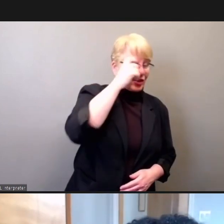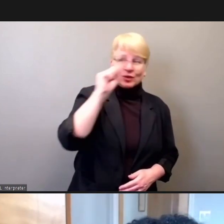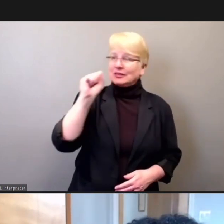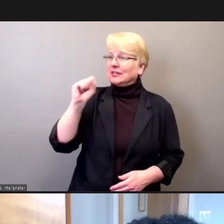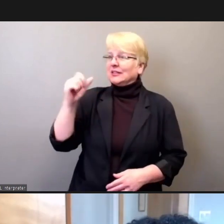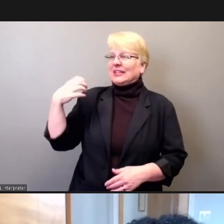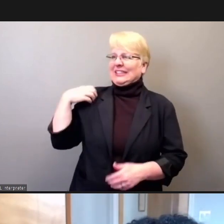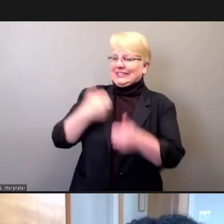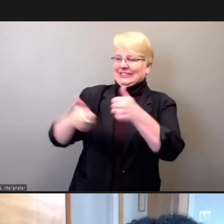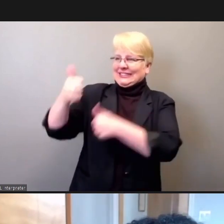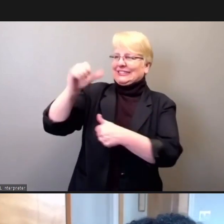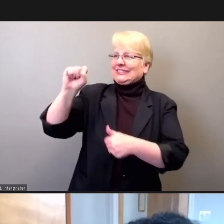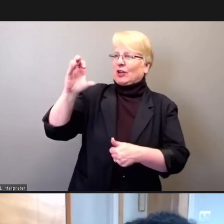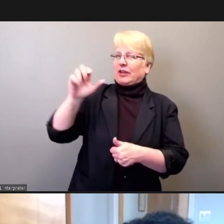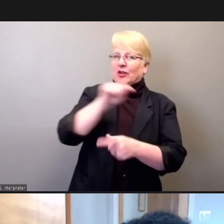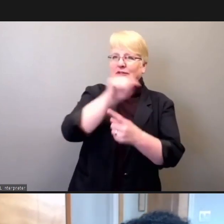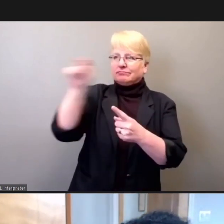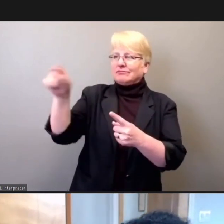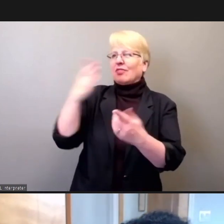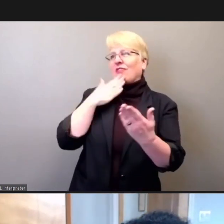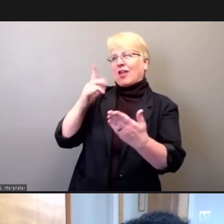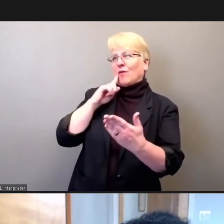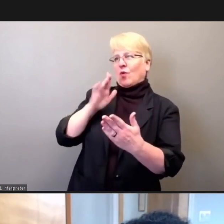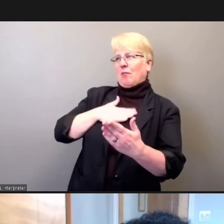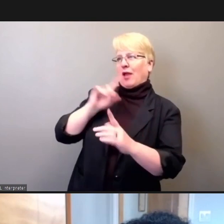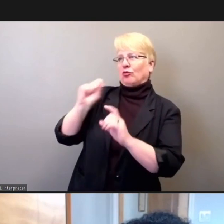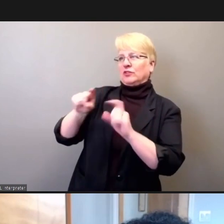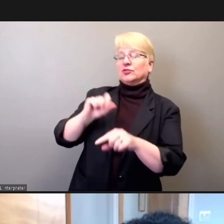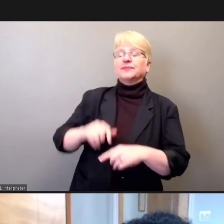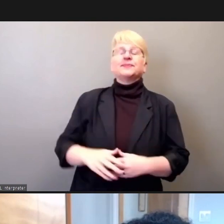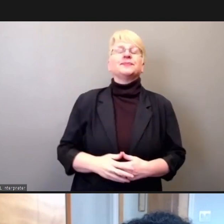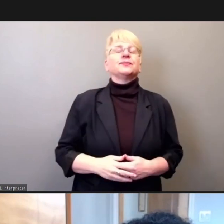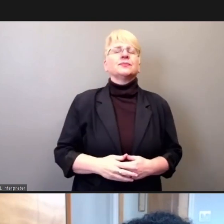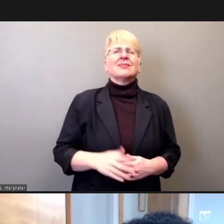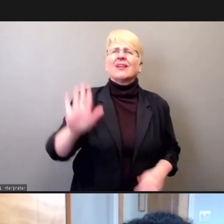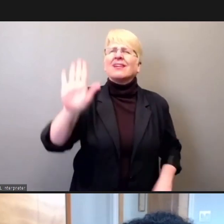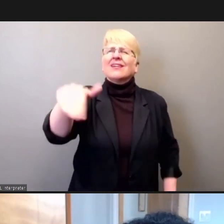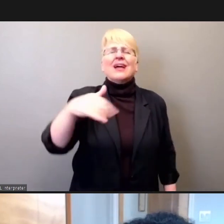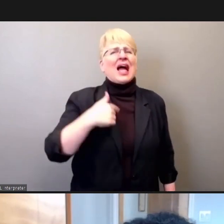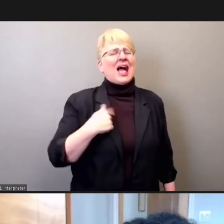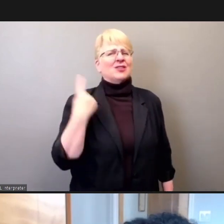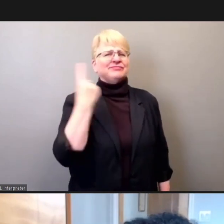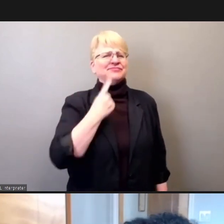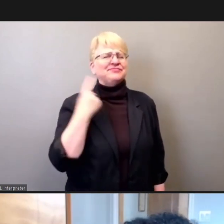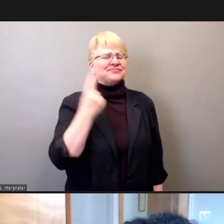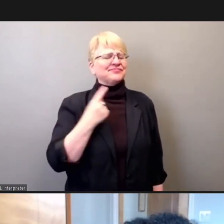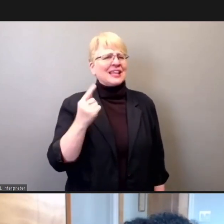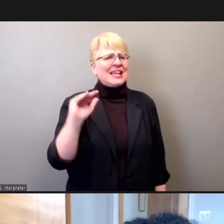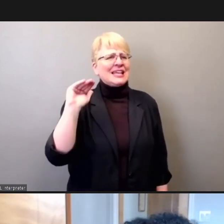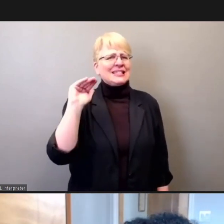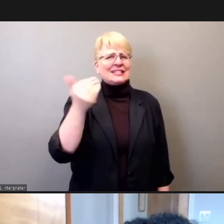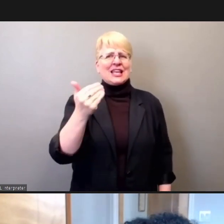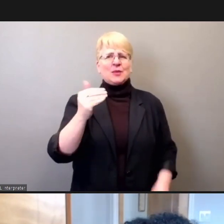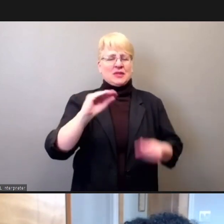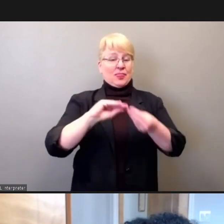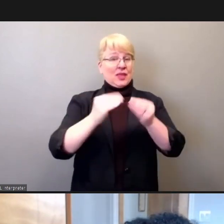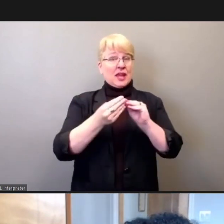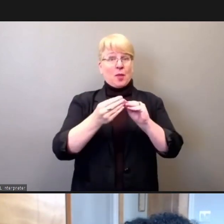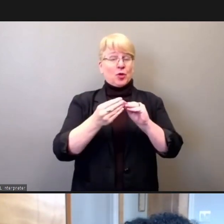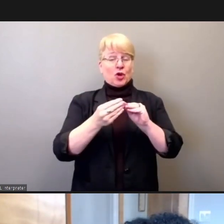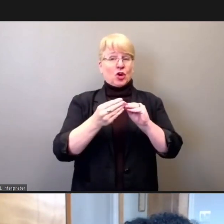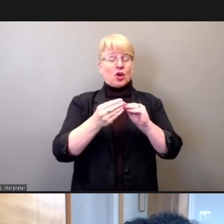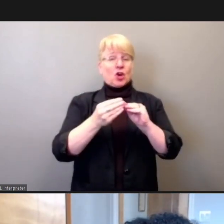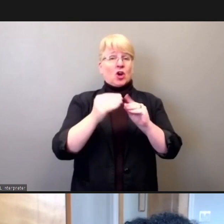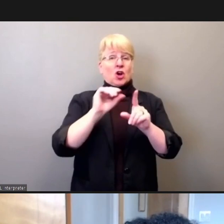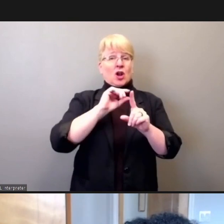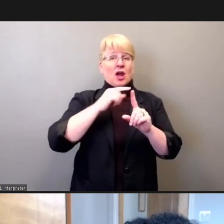questions. I was wondering, it seems like the number of cases have declined to just,